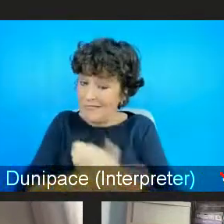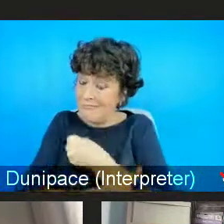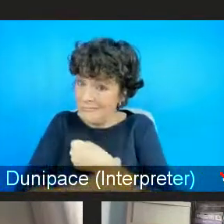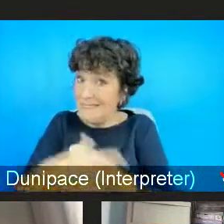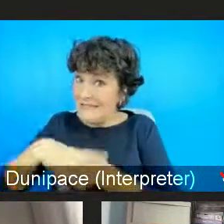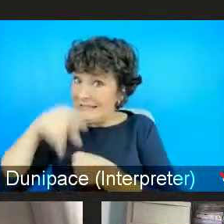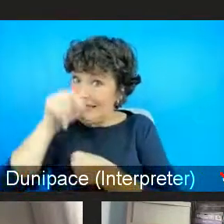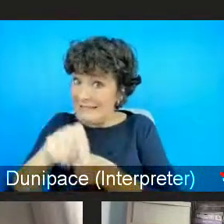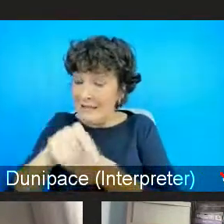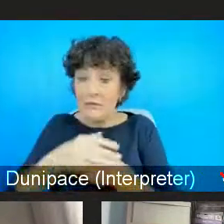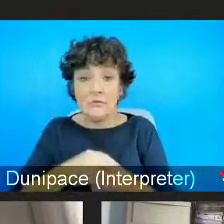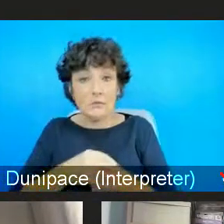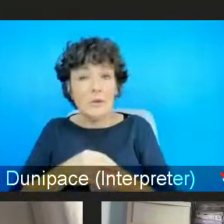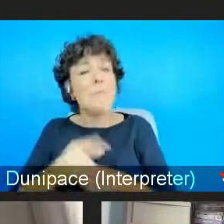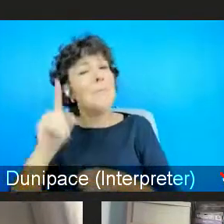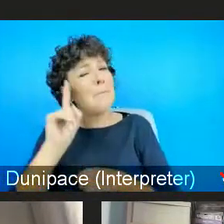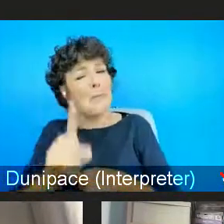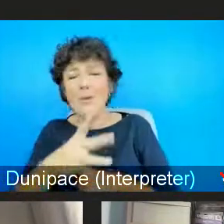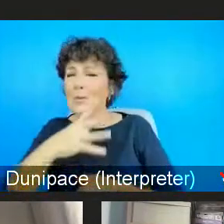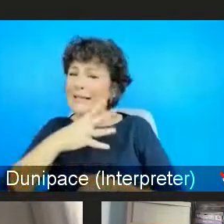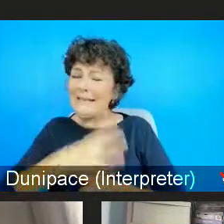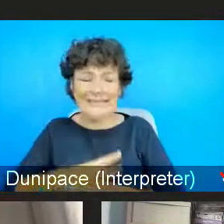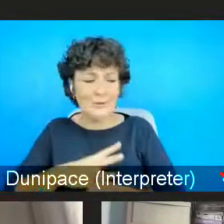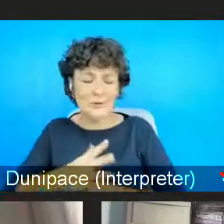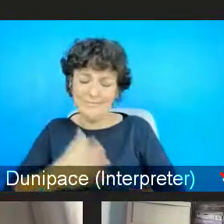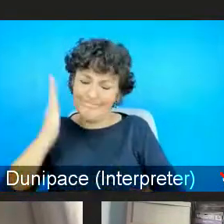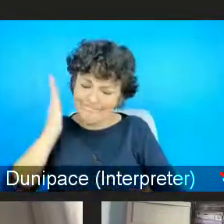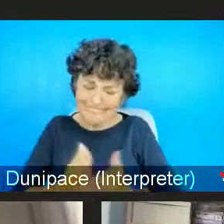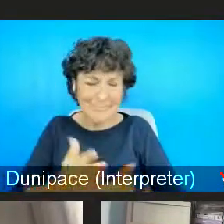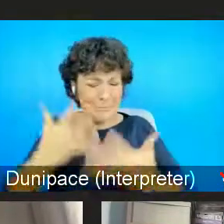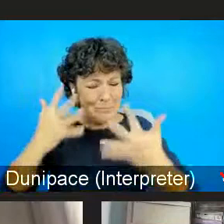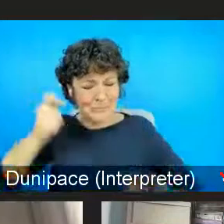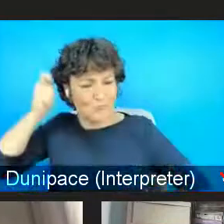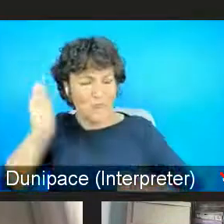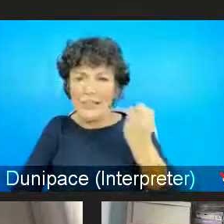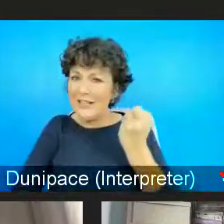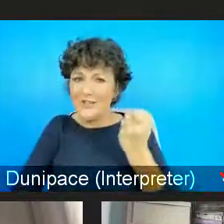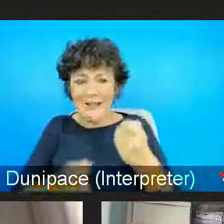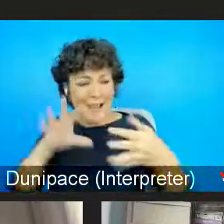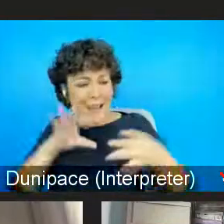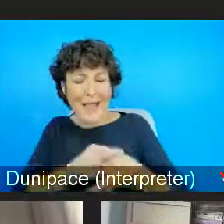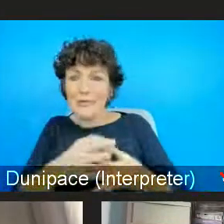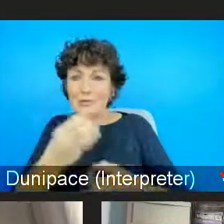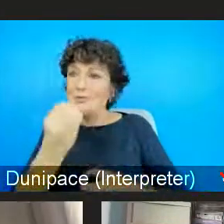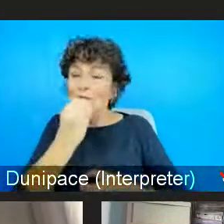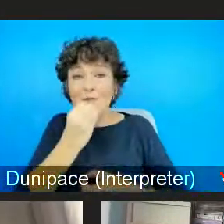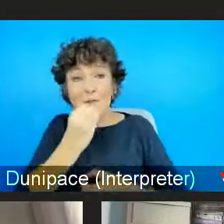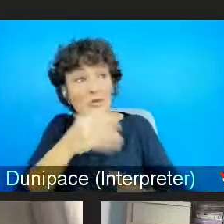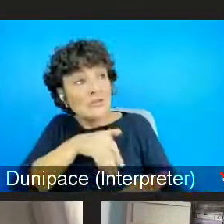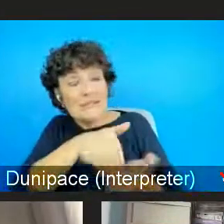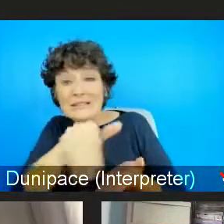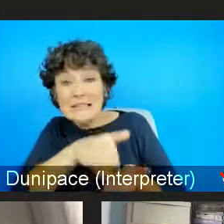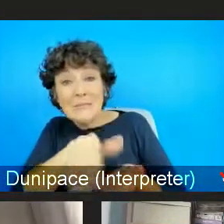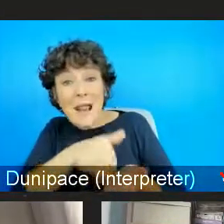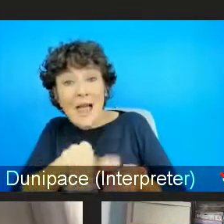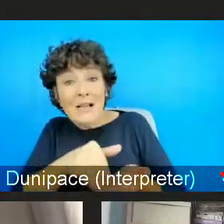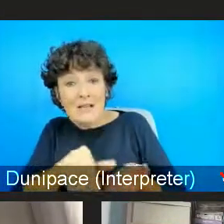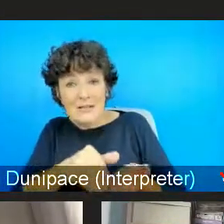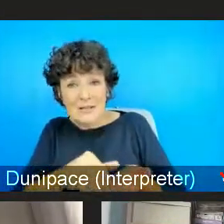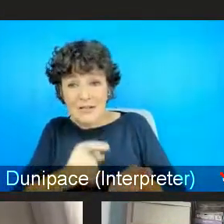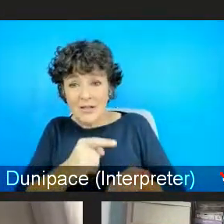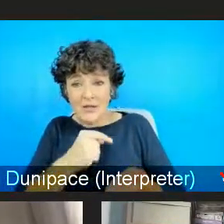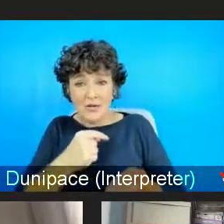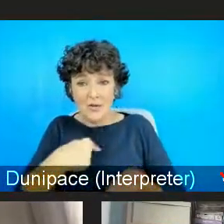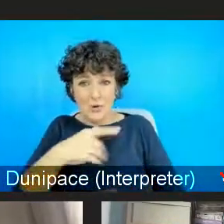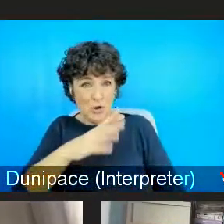Ultimately, there needs to be a fundamental systems change, with food retailers, you know, so that it's not essentially the third and